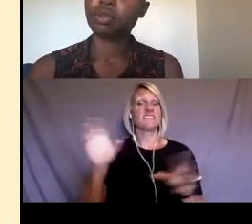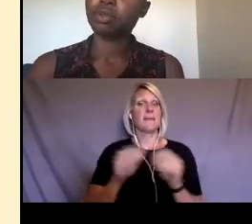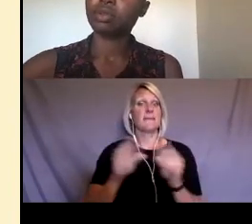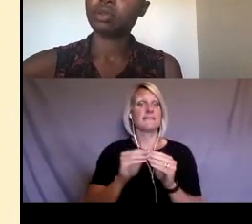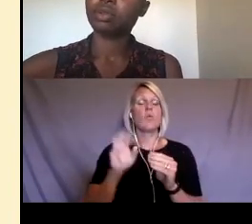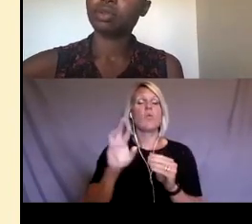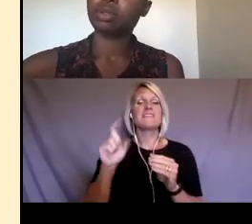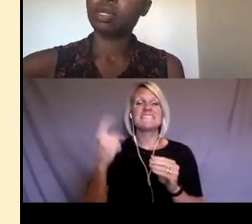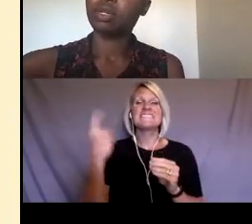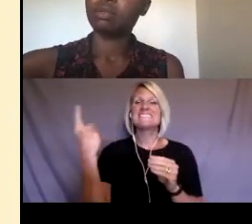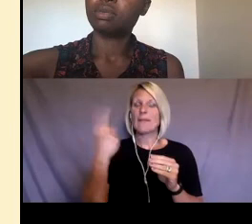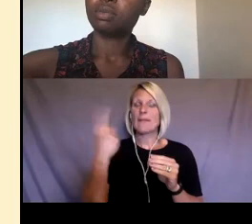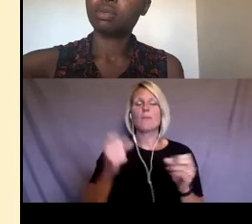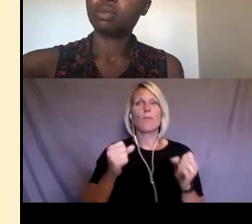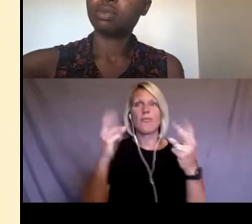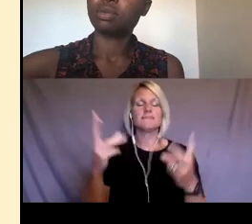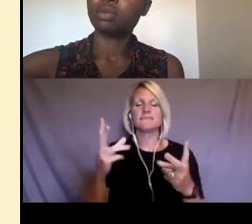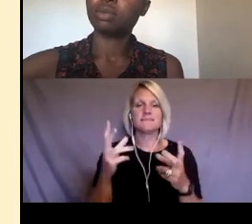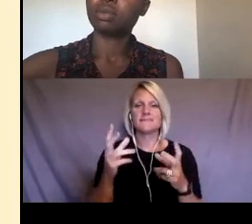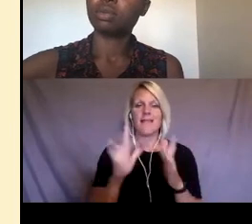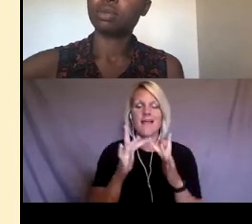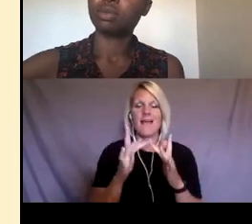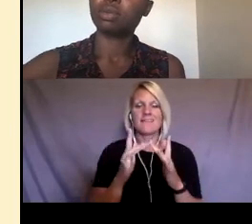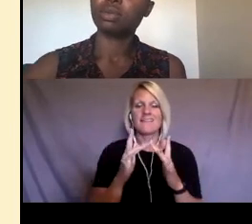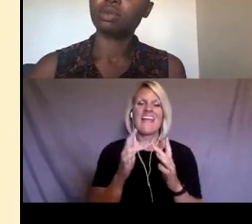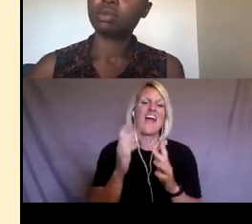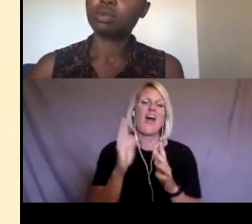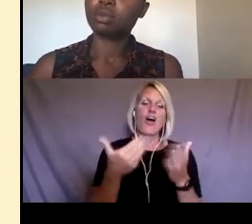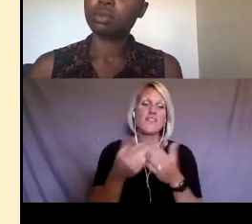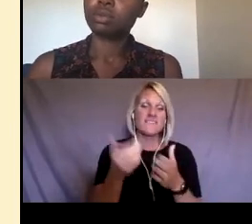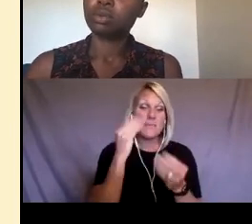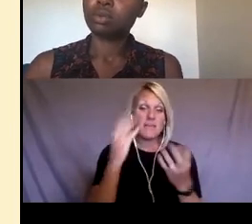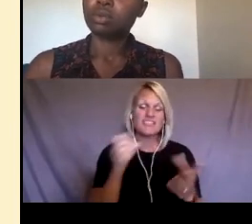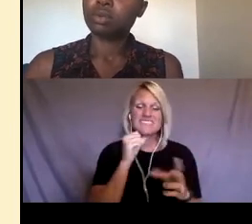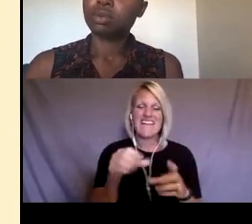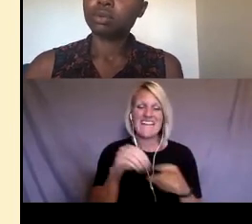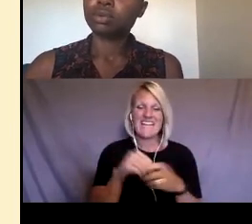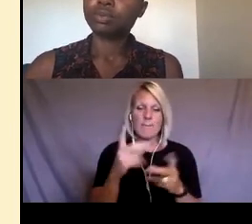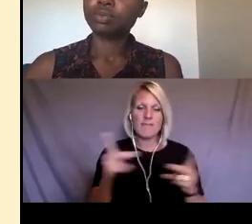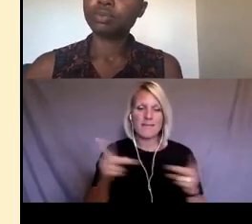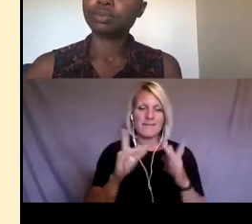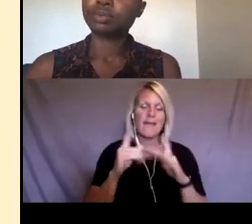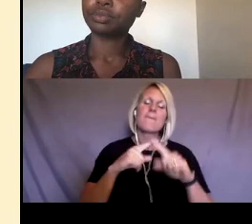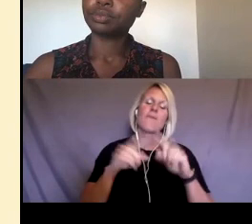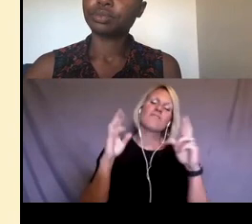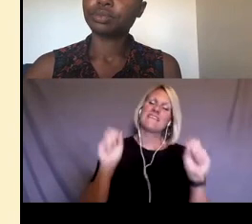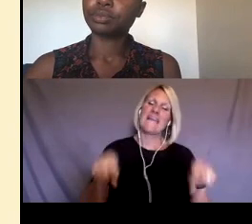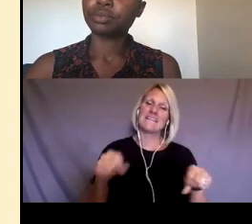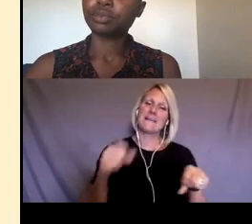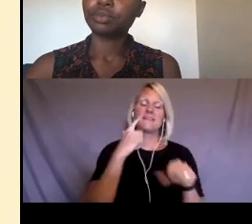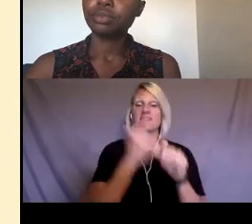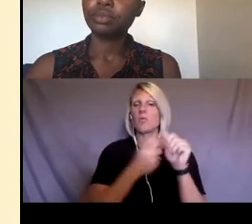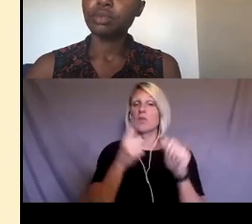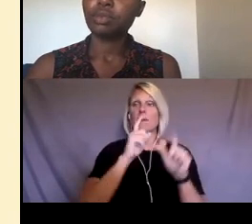get this online. All this information is not in one place online, but hopefully we can do that, because having everyone report on issues really helps